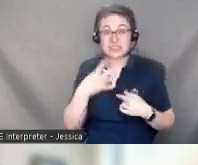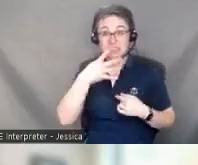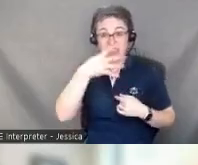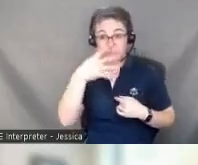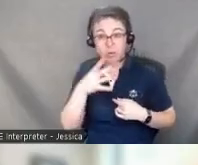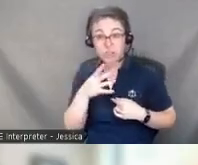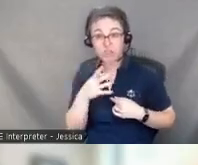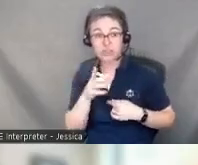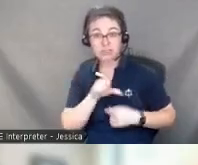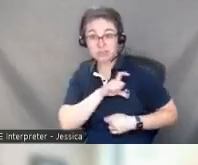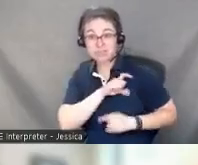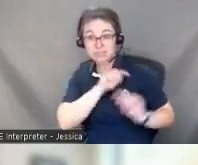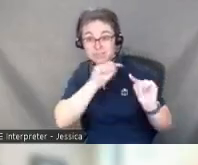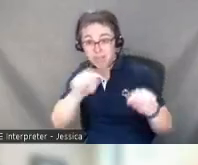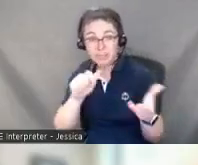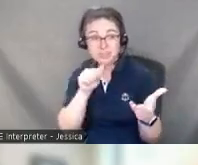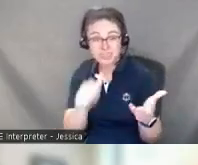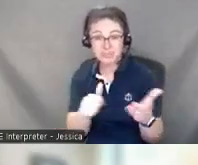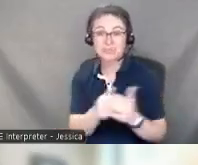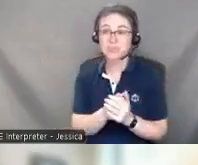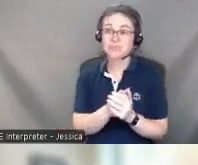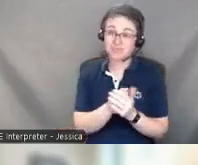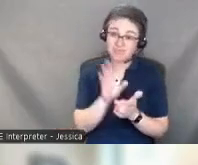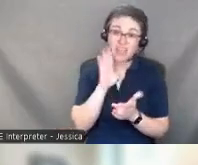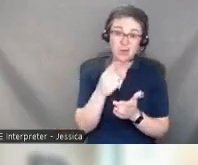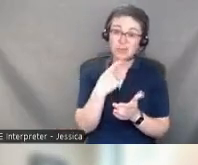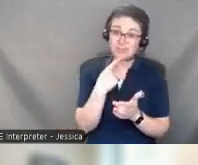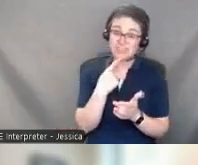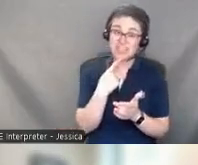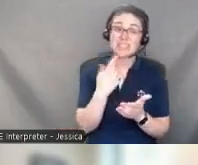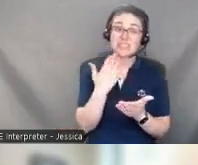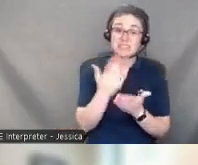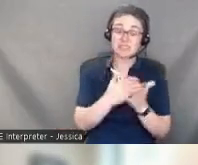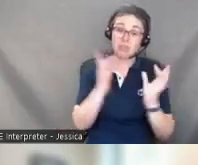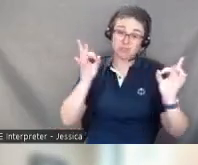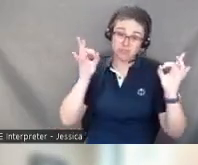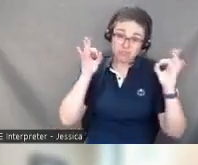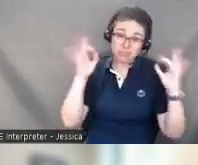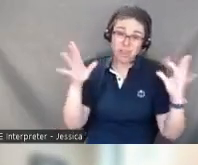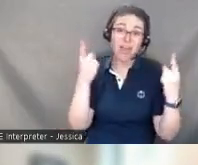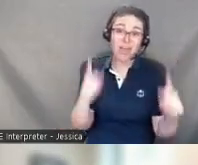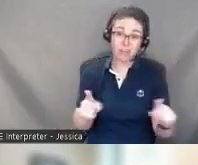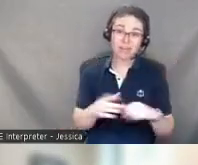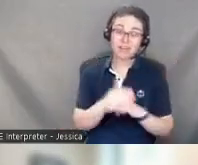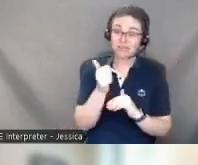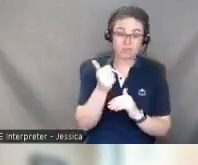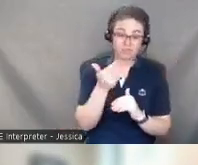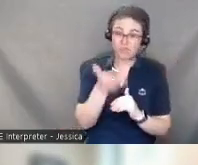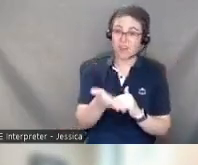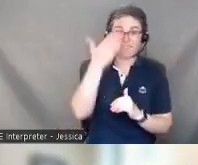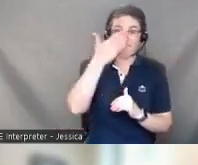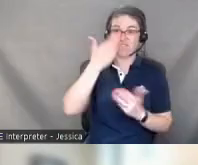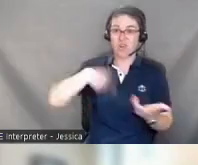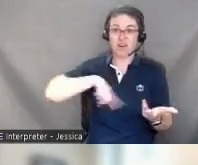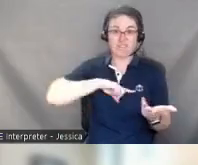there. There are some, I'm going to go ahead and say there are some atrocities happening right under our nose. And